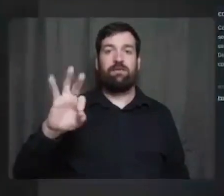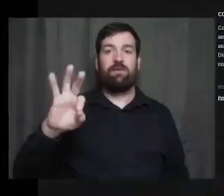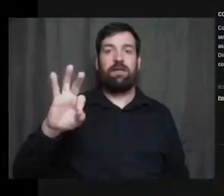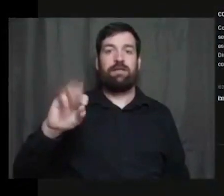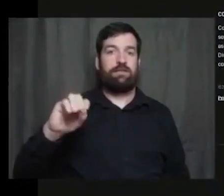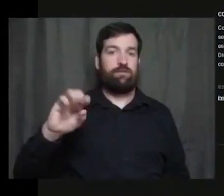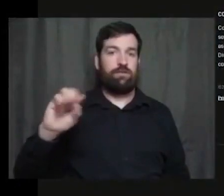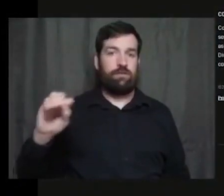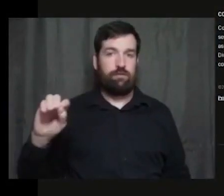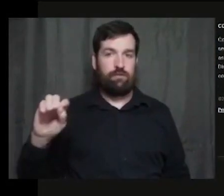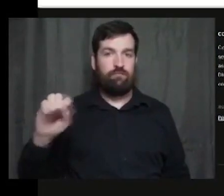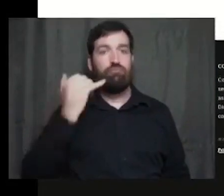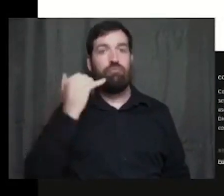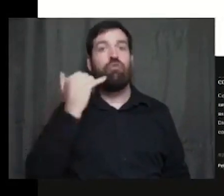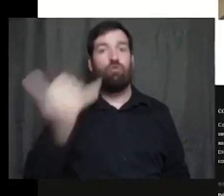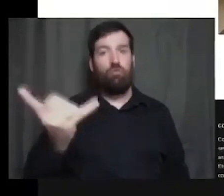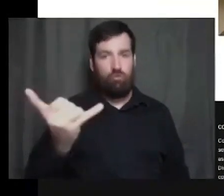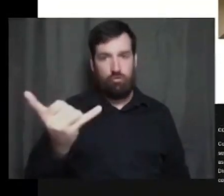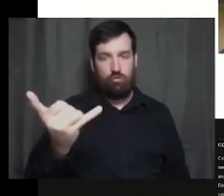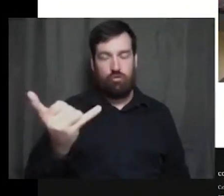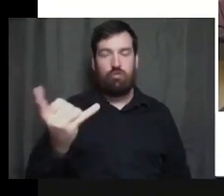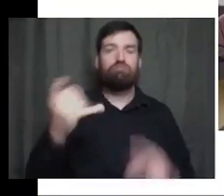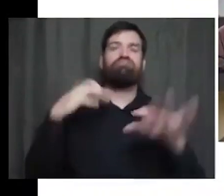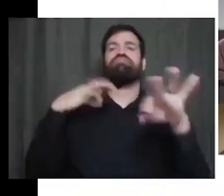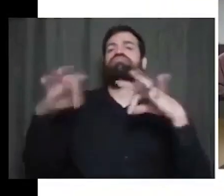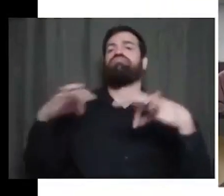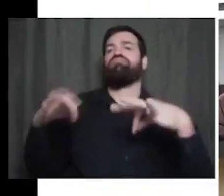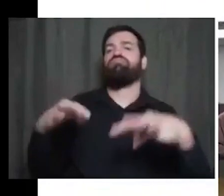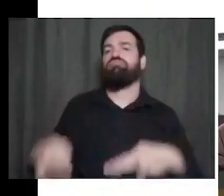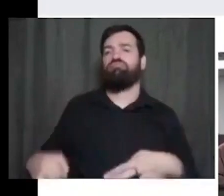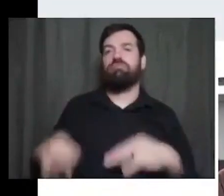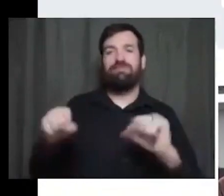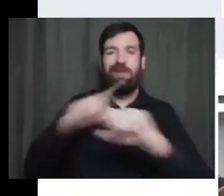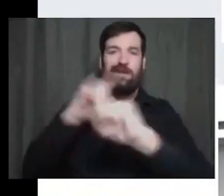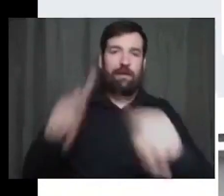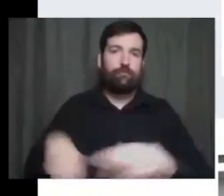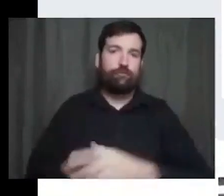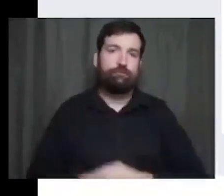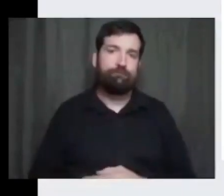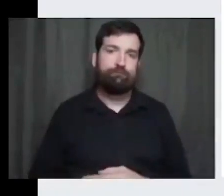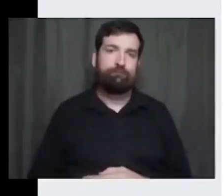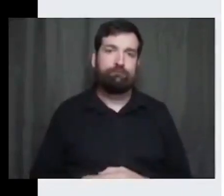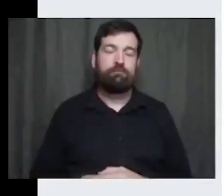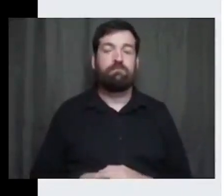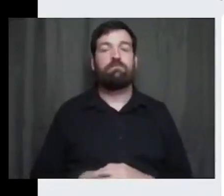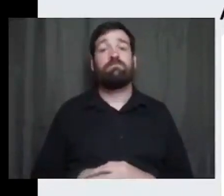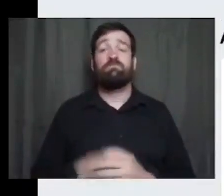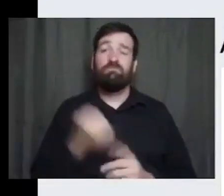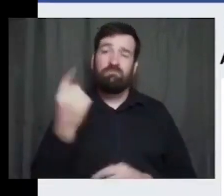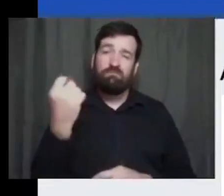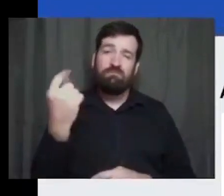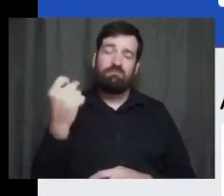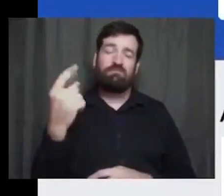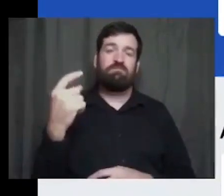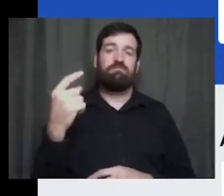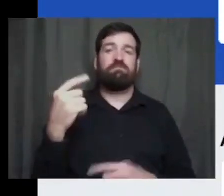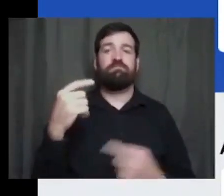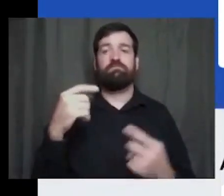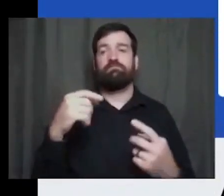800-688-0900. Call that number, give them your details, and we can answer those questions for you. It does vary a little bit based on